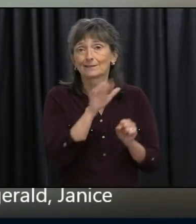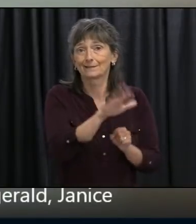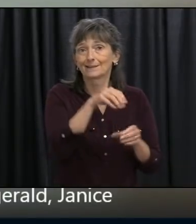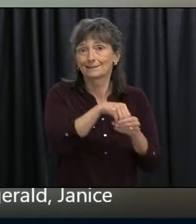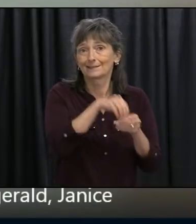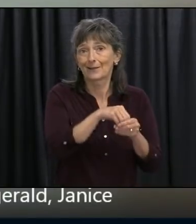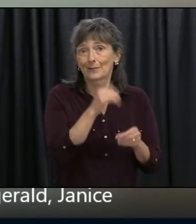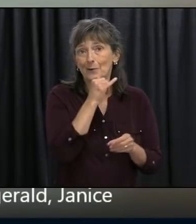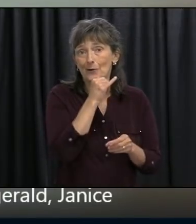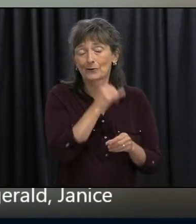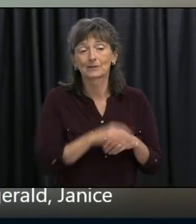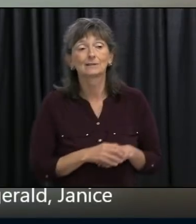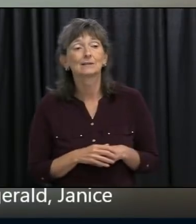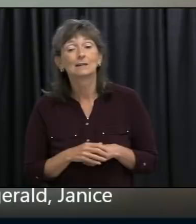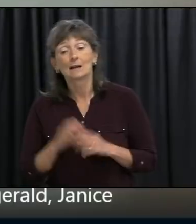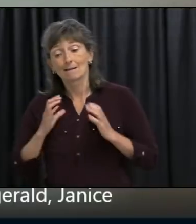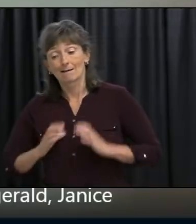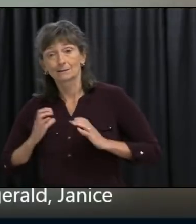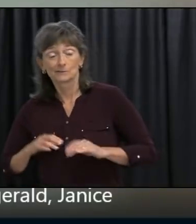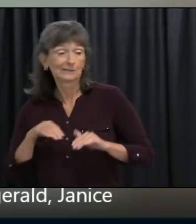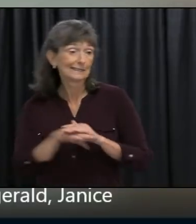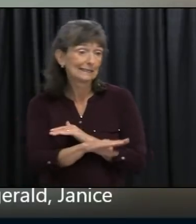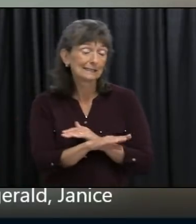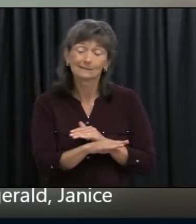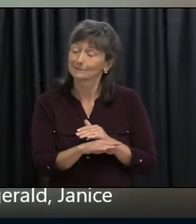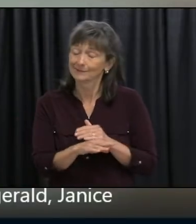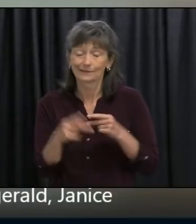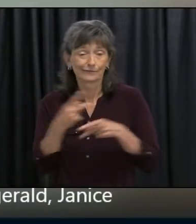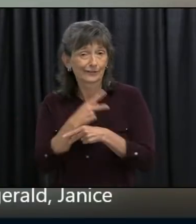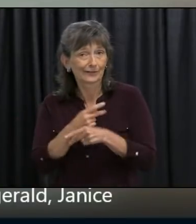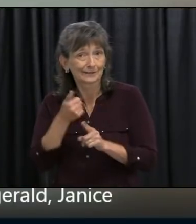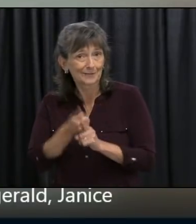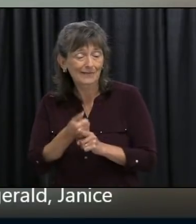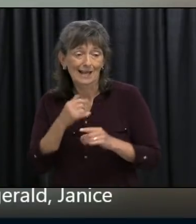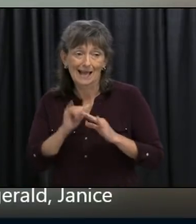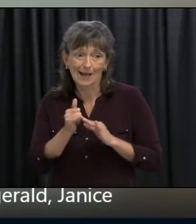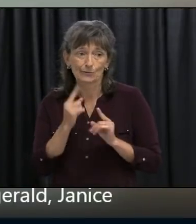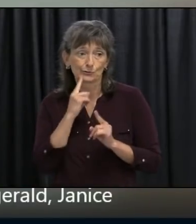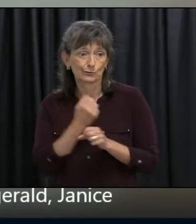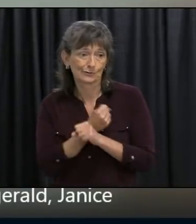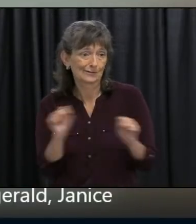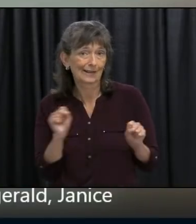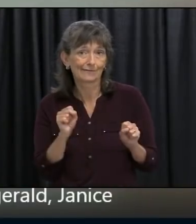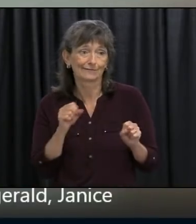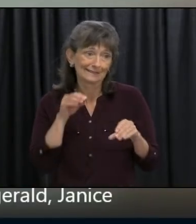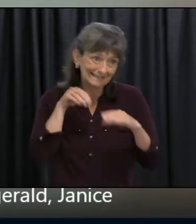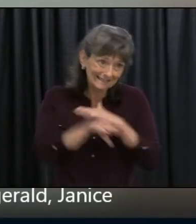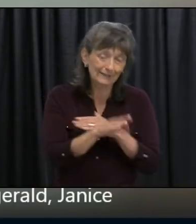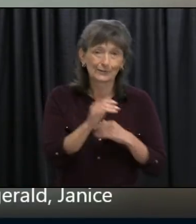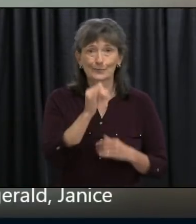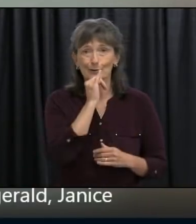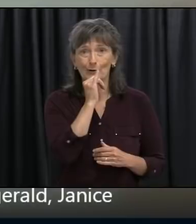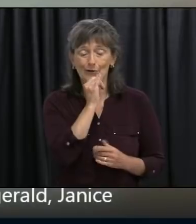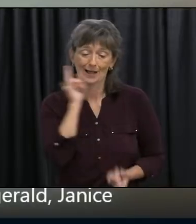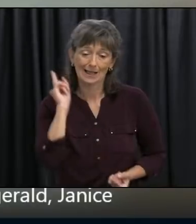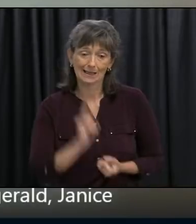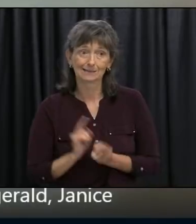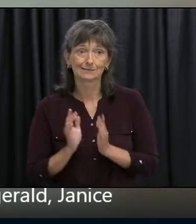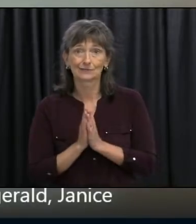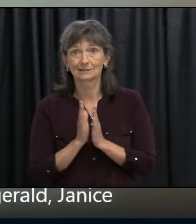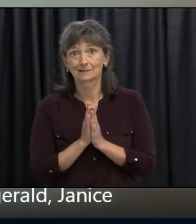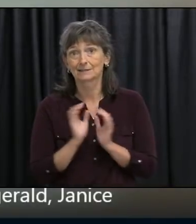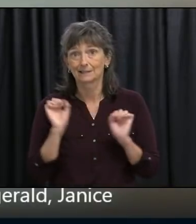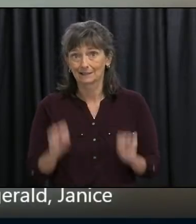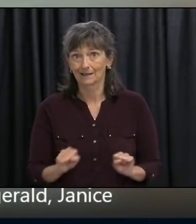who go to bars have to find ways to do that safely and to, try to reduce their risk as much as